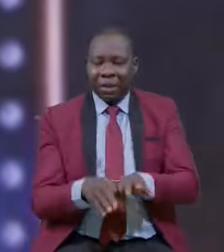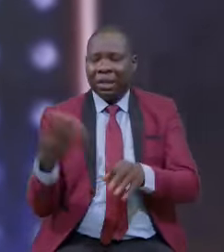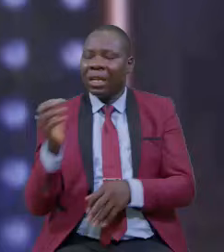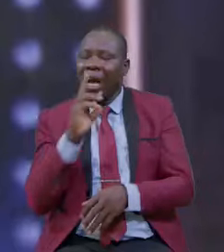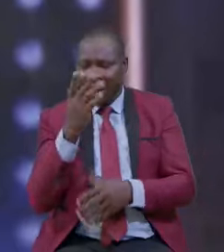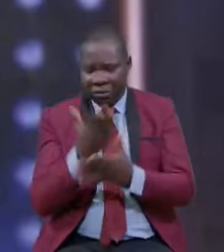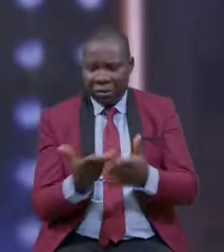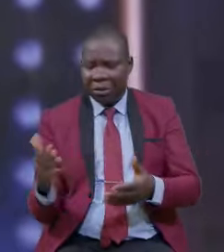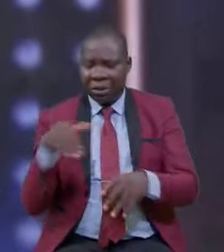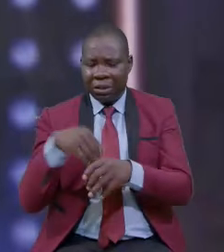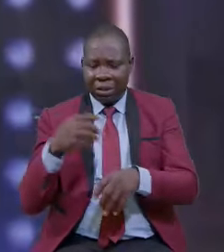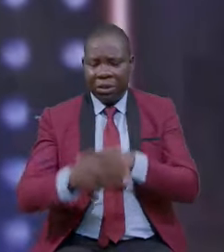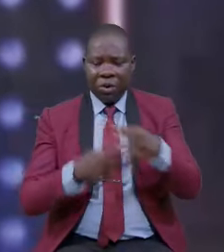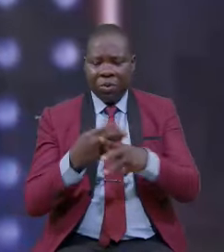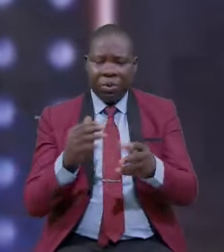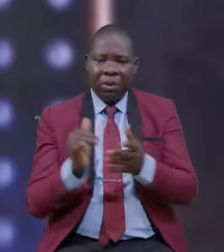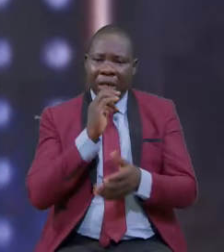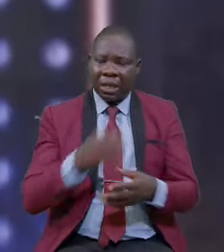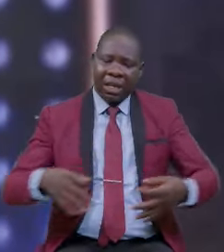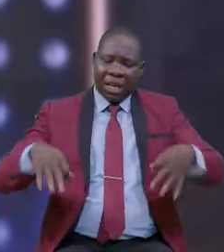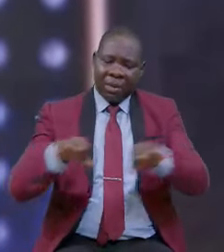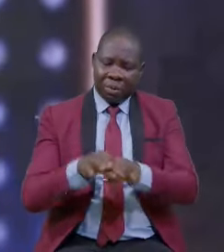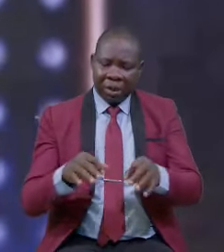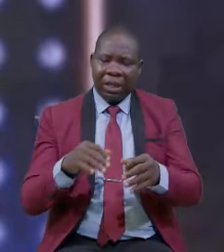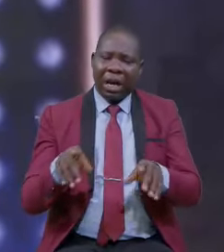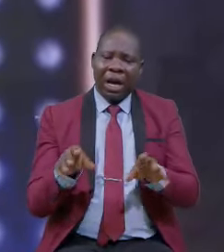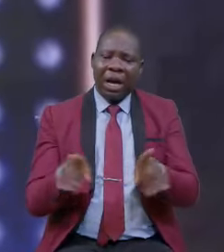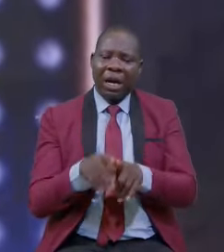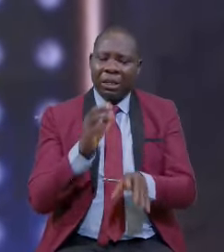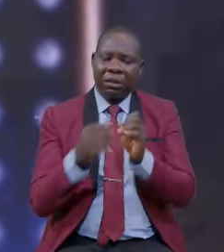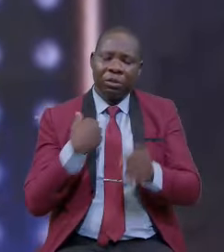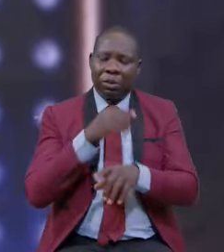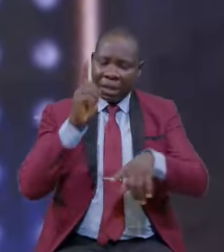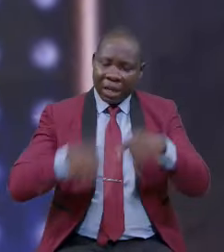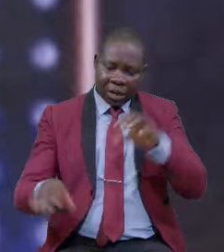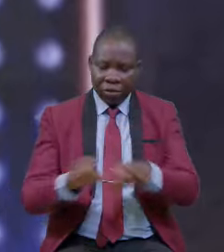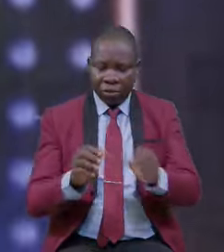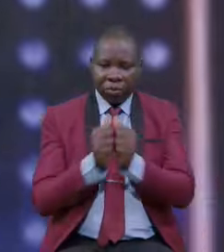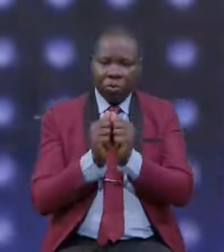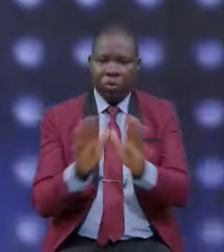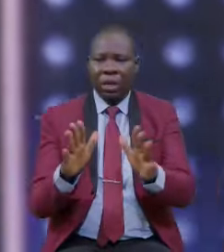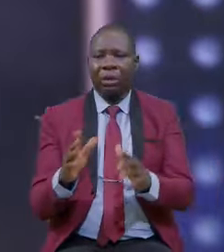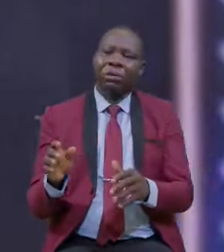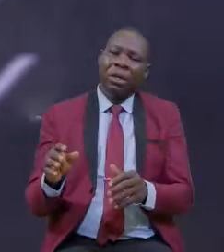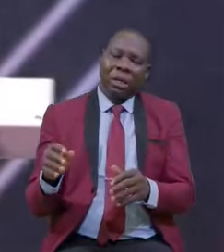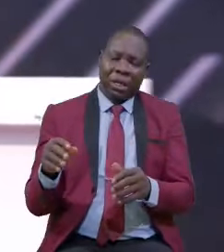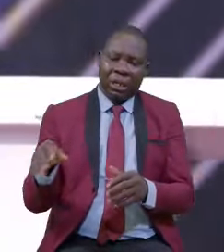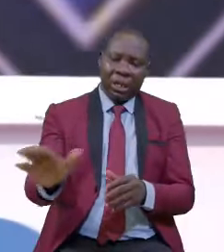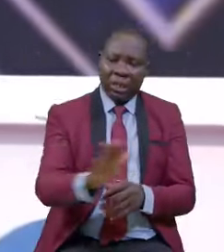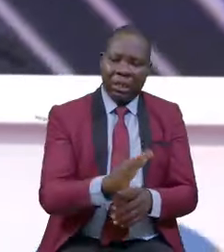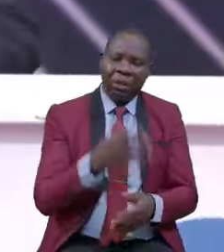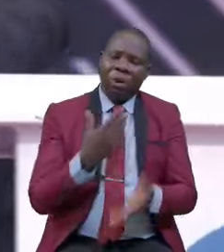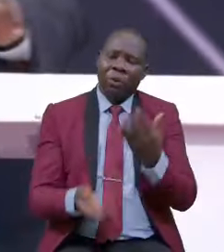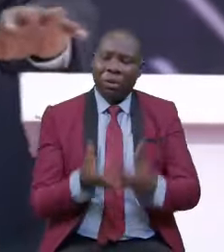them. And whatever age we are, and whatever situation we live in, even whatever profession